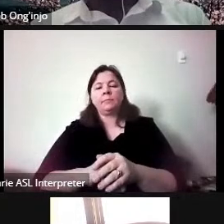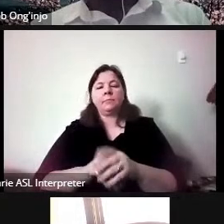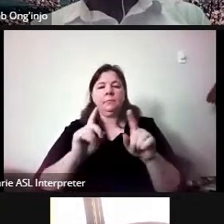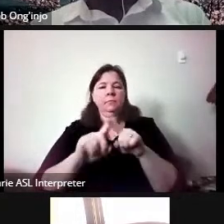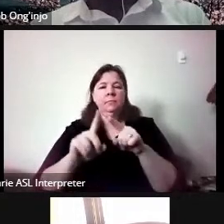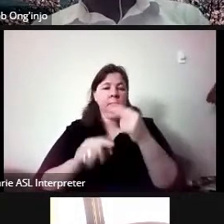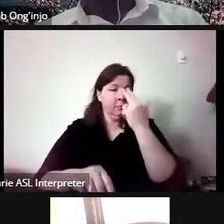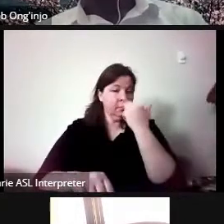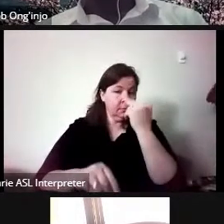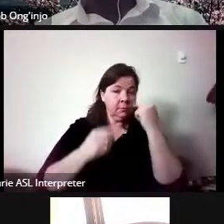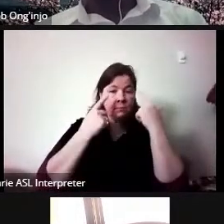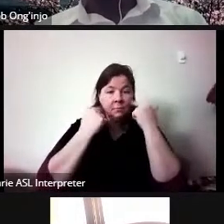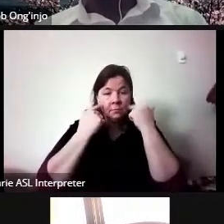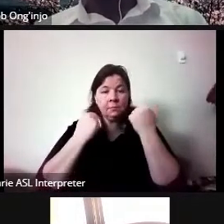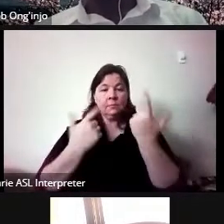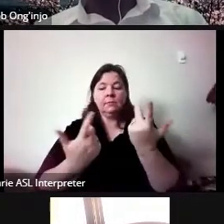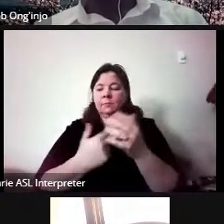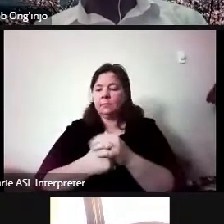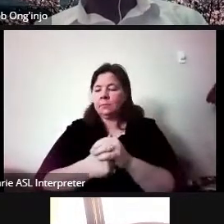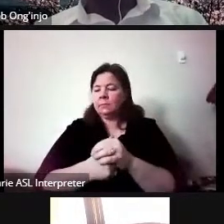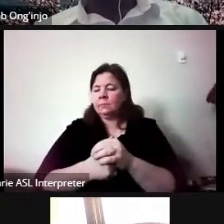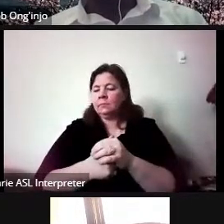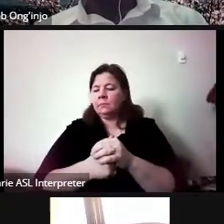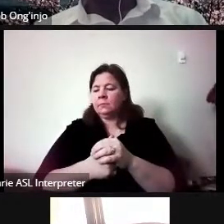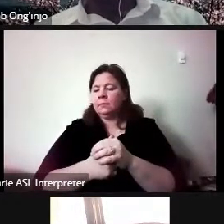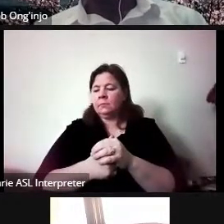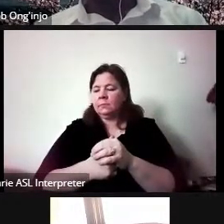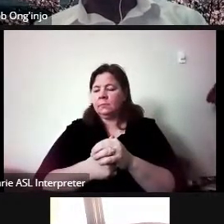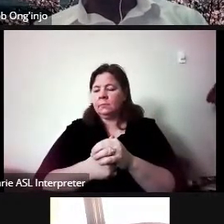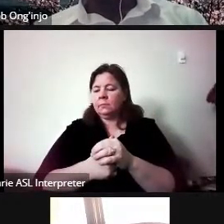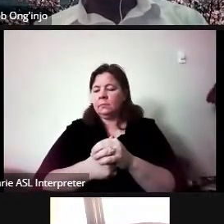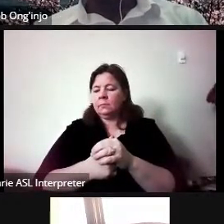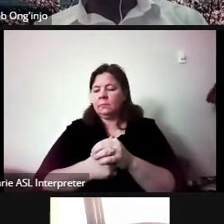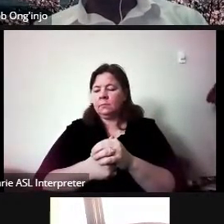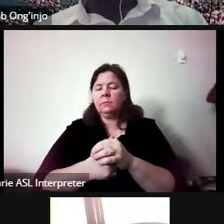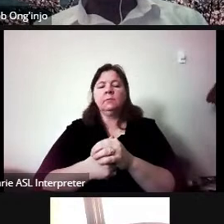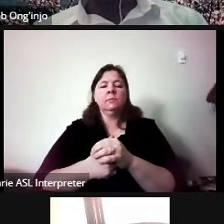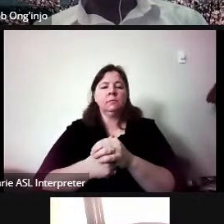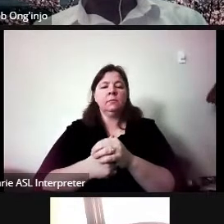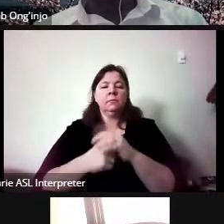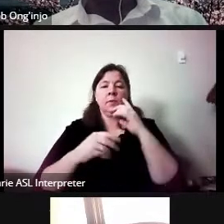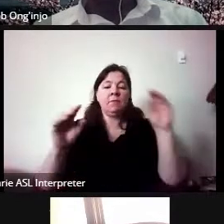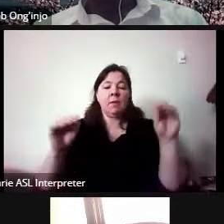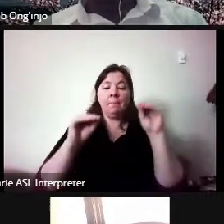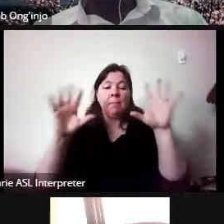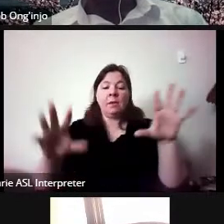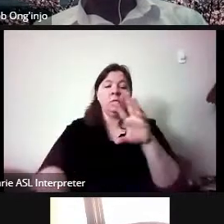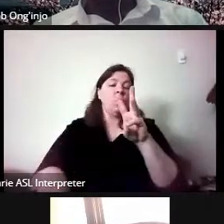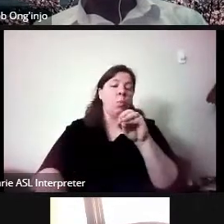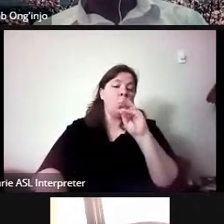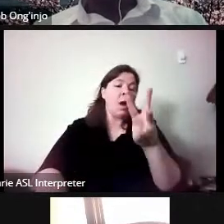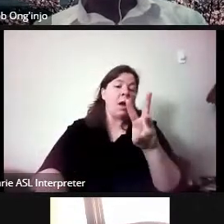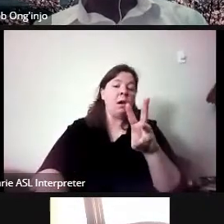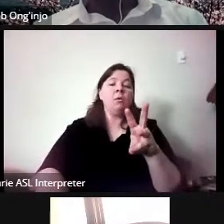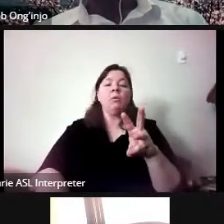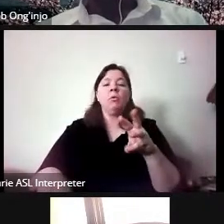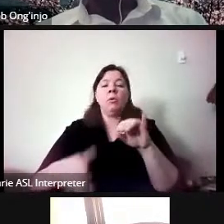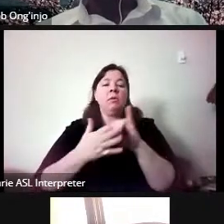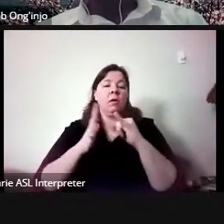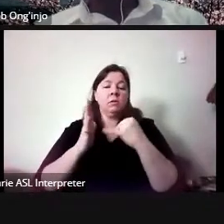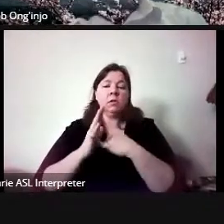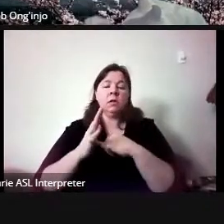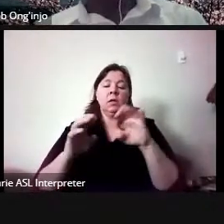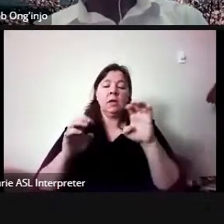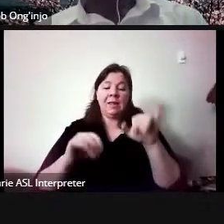Something's funny, you give the tears of laughter. And if something is amazing or wow, that's it, the emoji, the